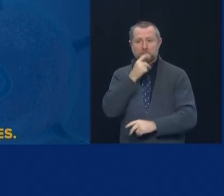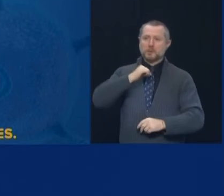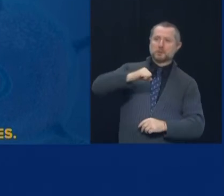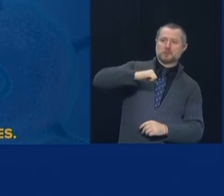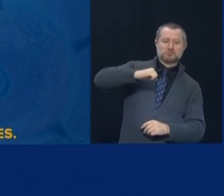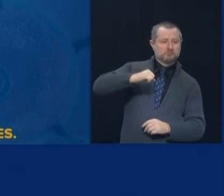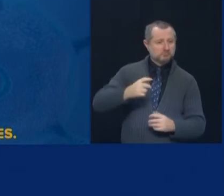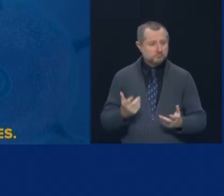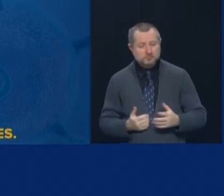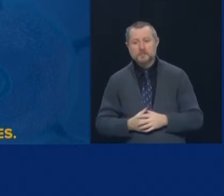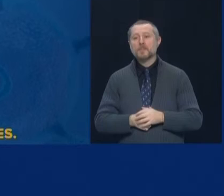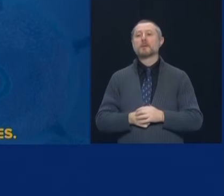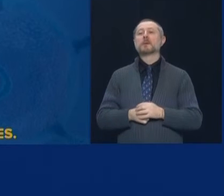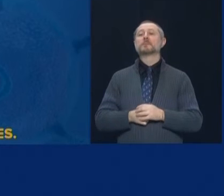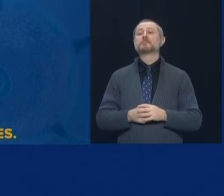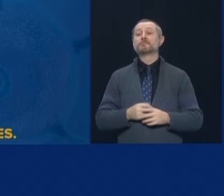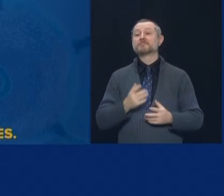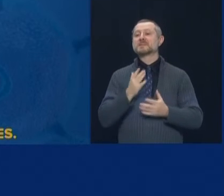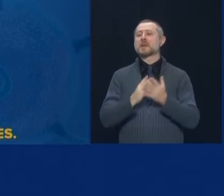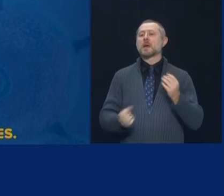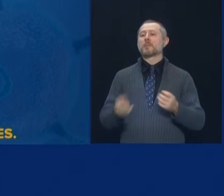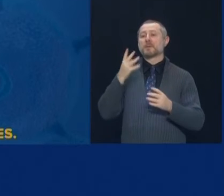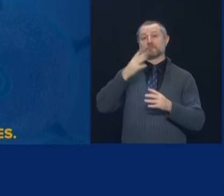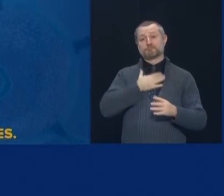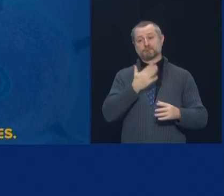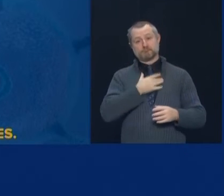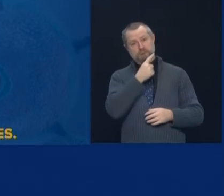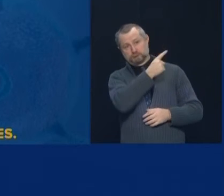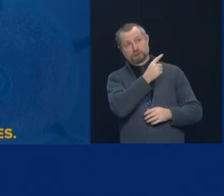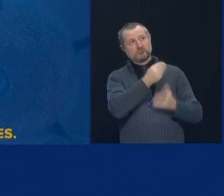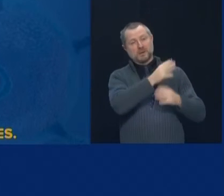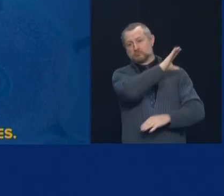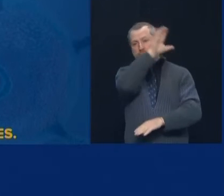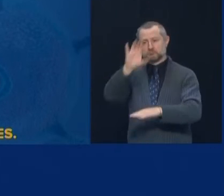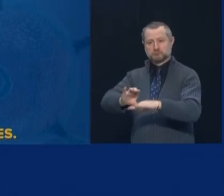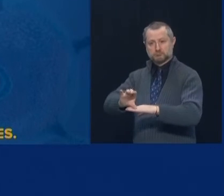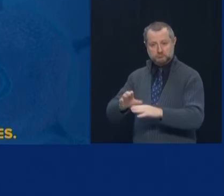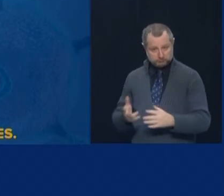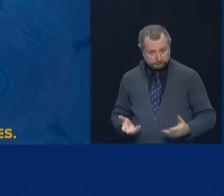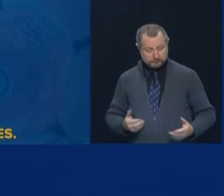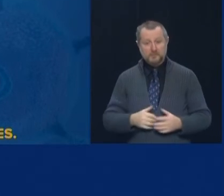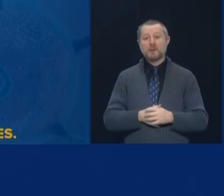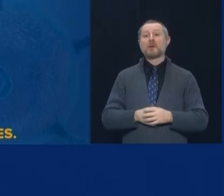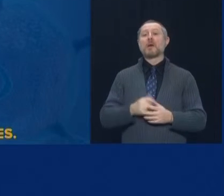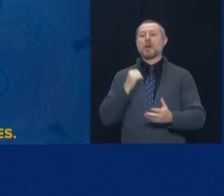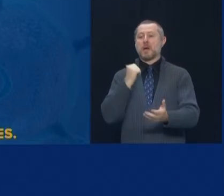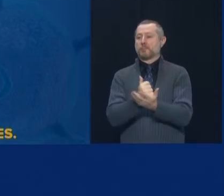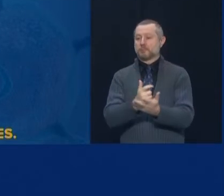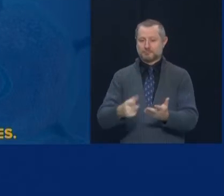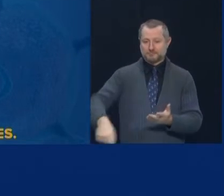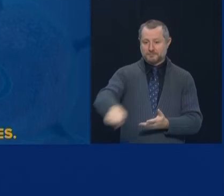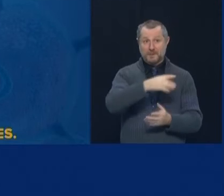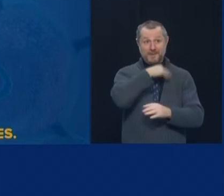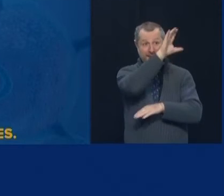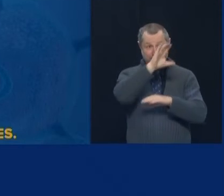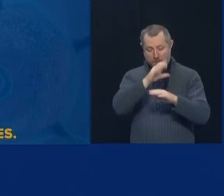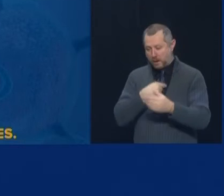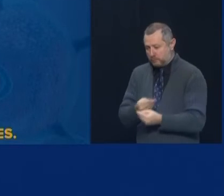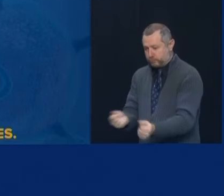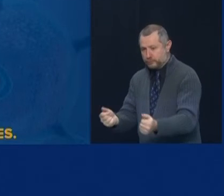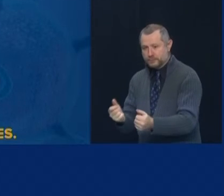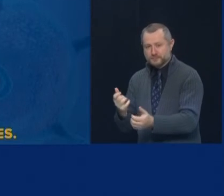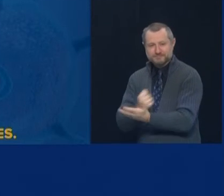government provide for a state to actually do the vaccine? And the percent